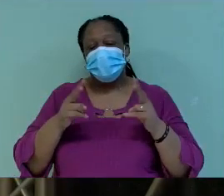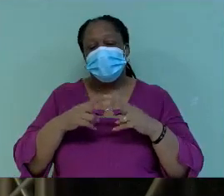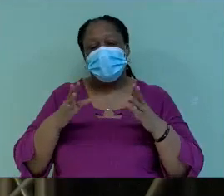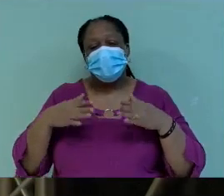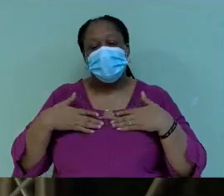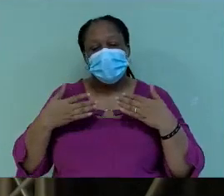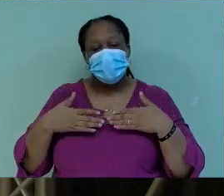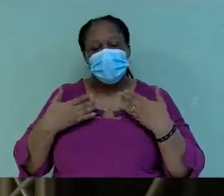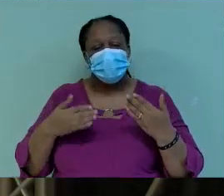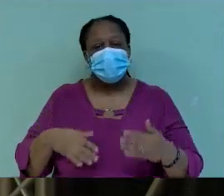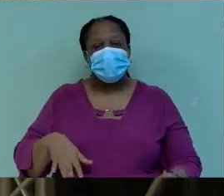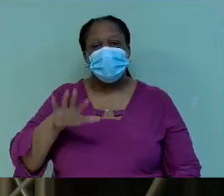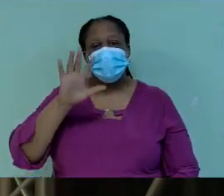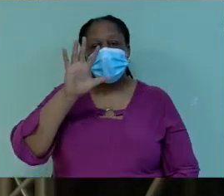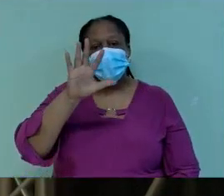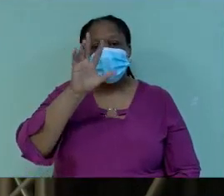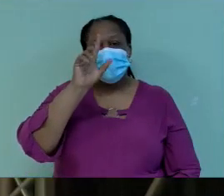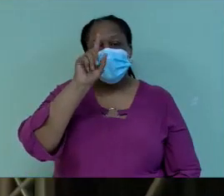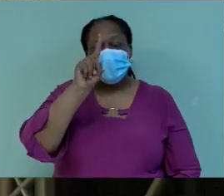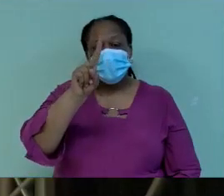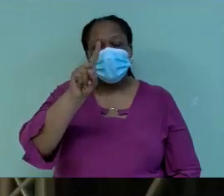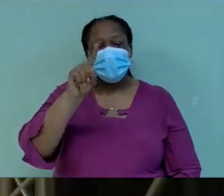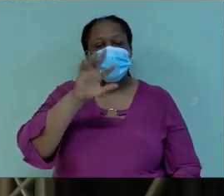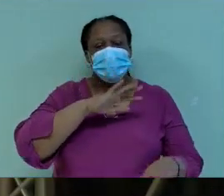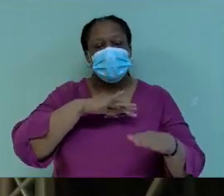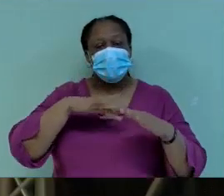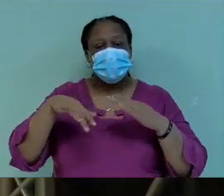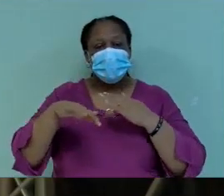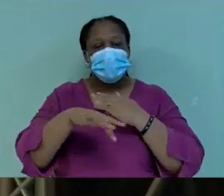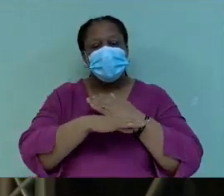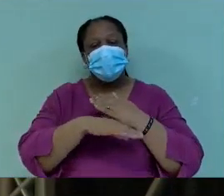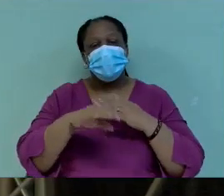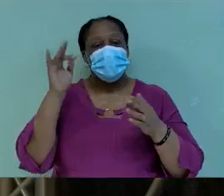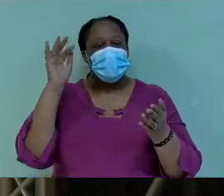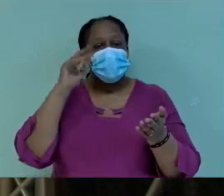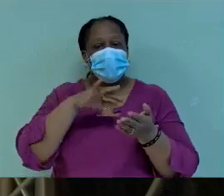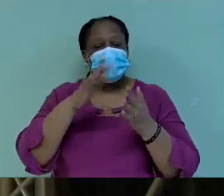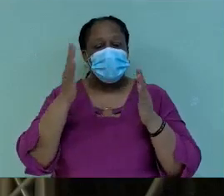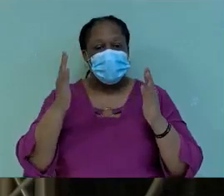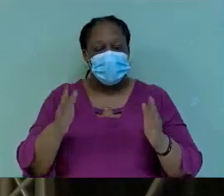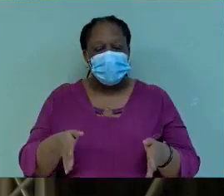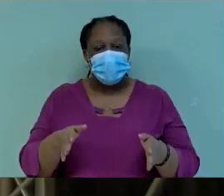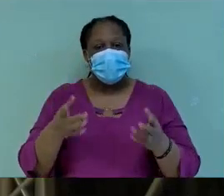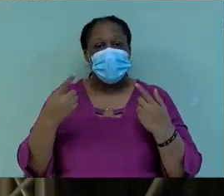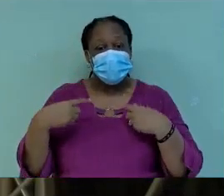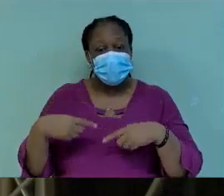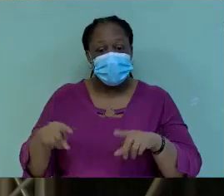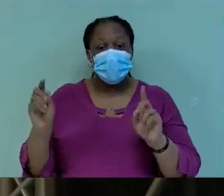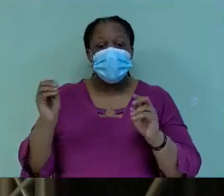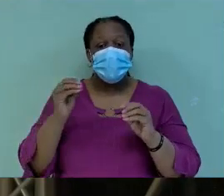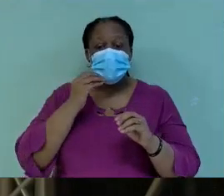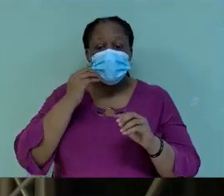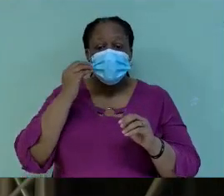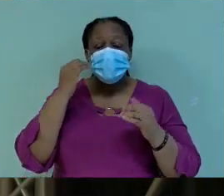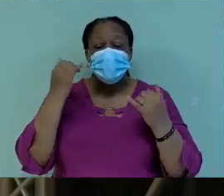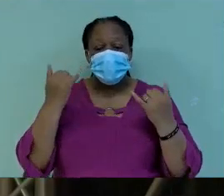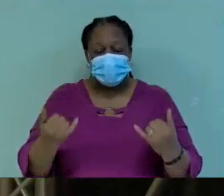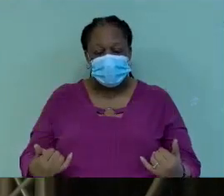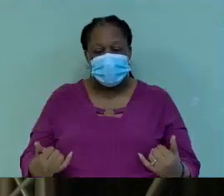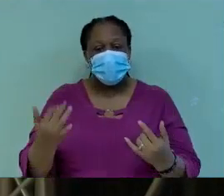the 51 students that would have been repatriated from Jamaica. I think that was significant.